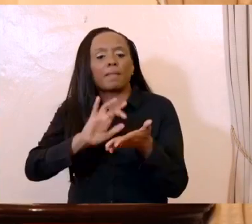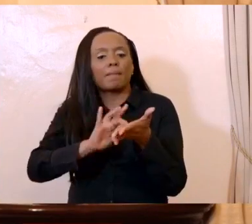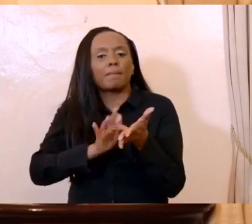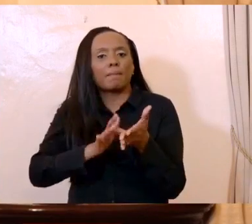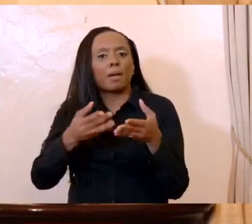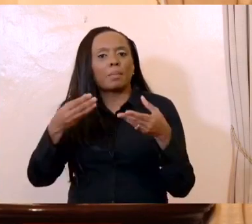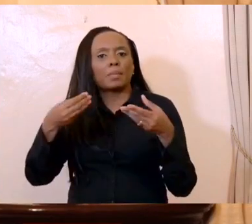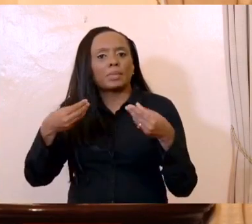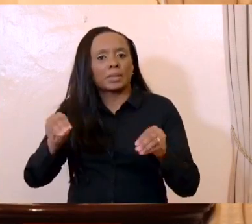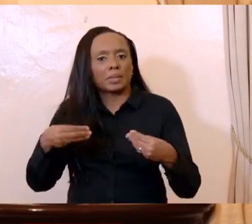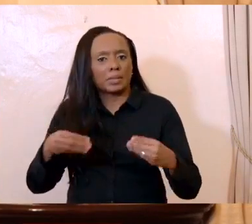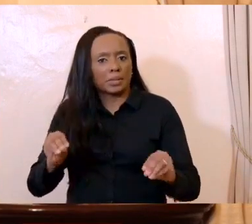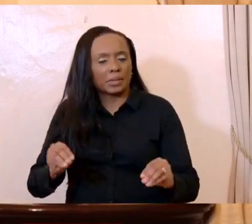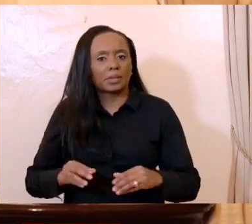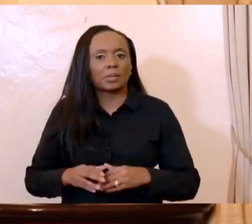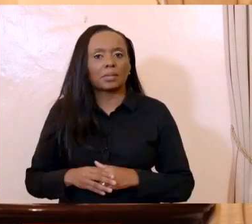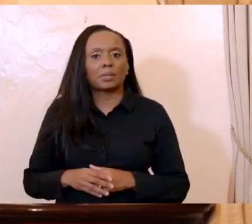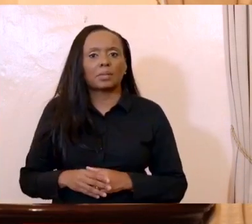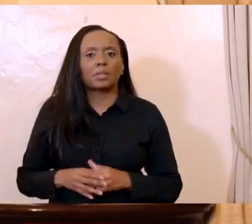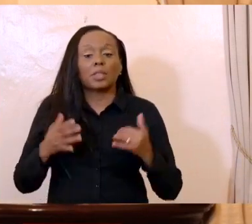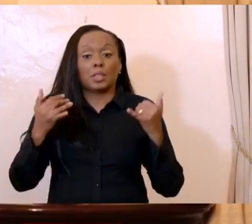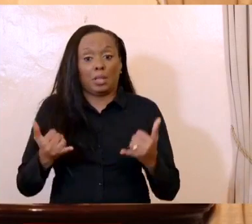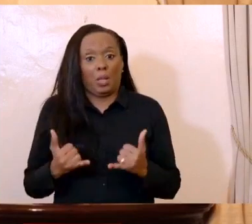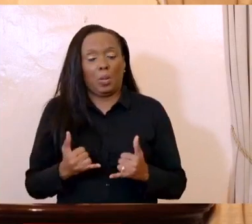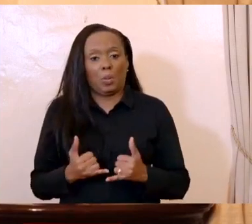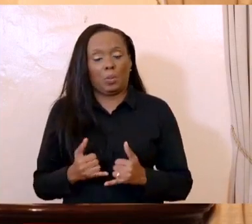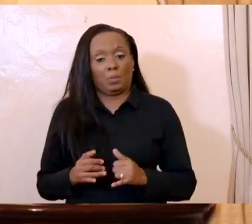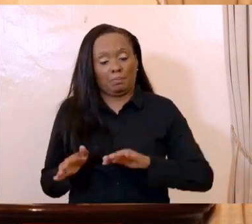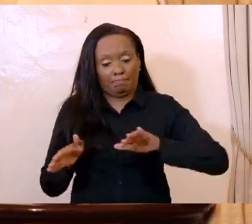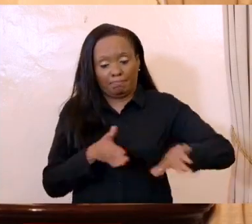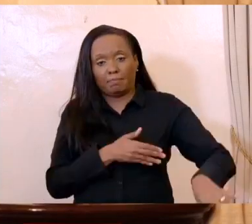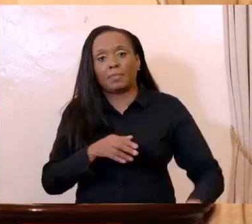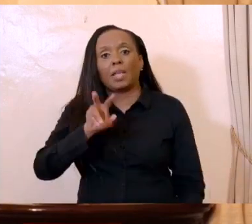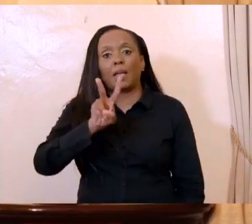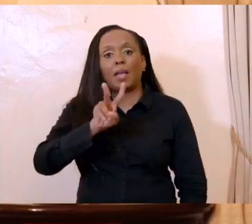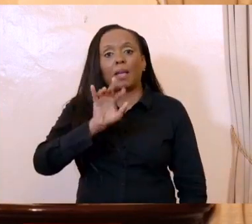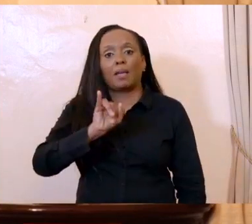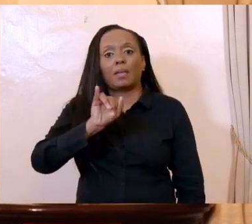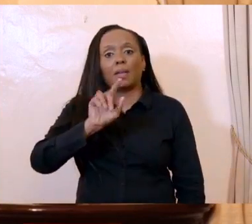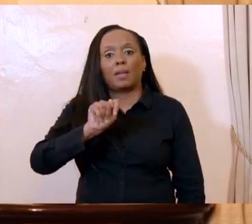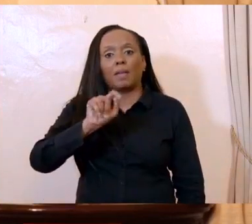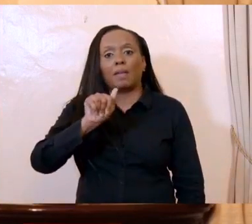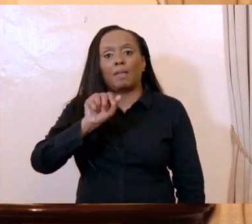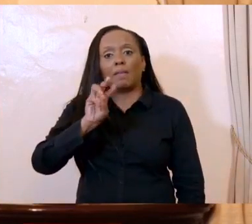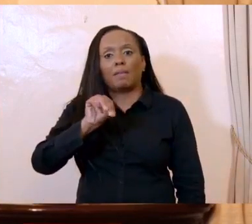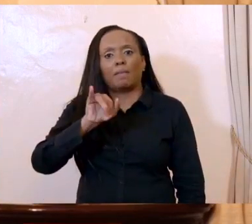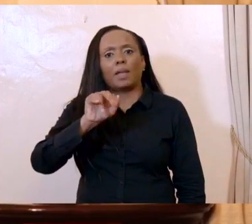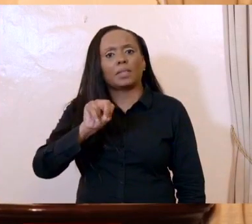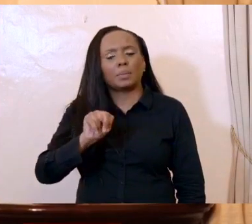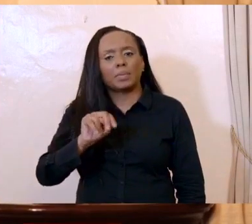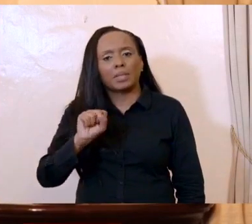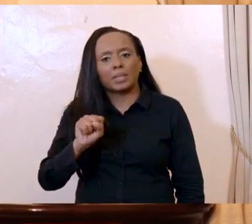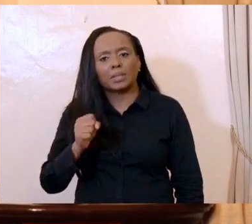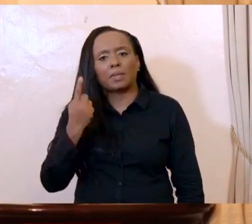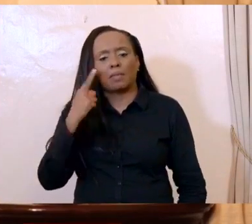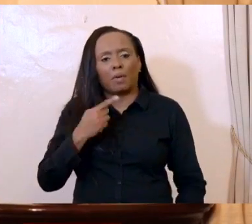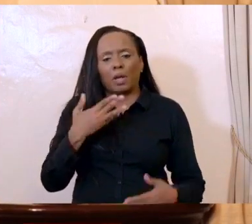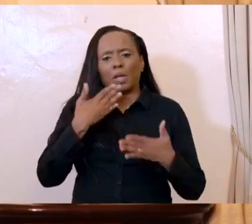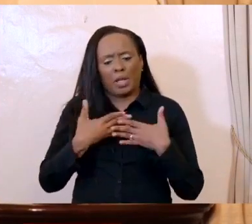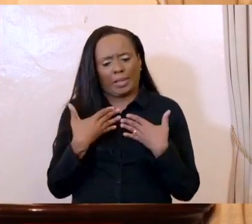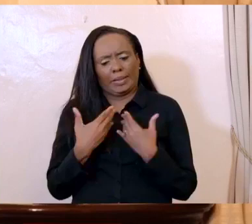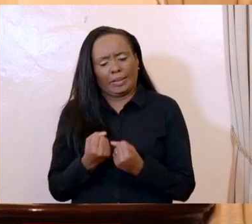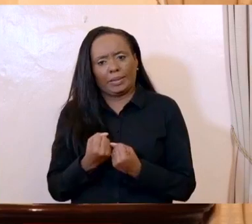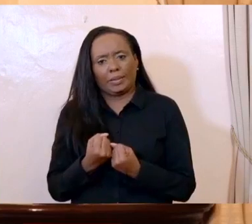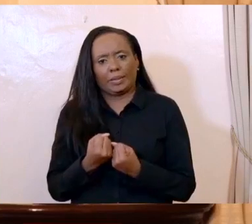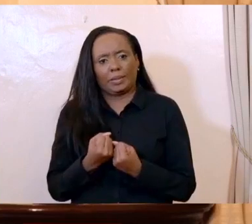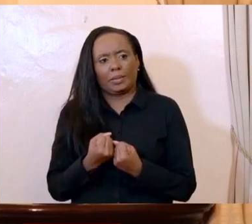Now, with respect to the vitamins, we had a difficulty with that because the vitamins are normally, and supplements like vitamin C and whatnot, are normally